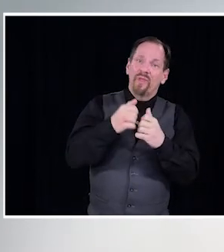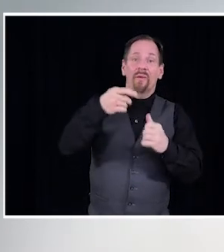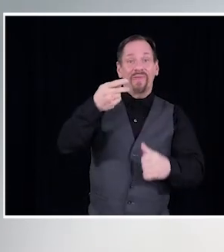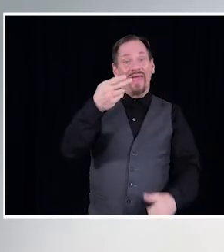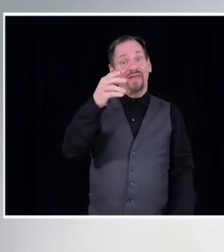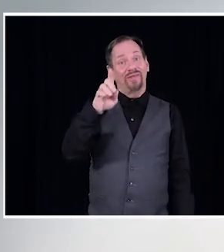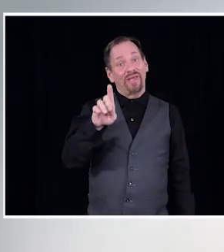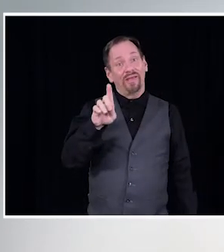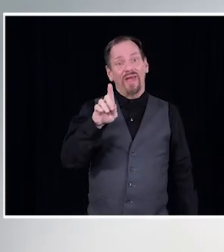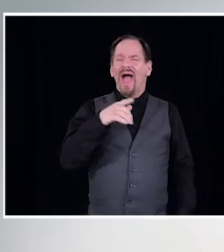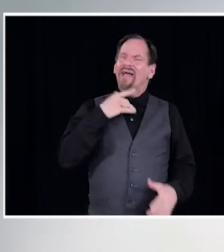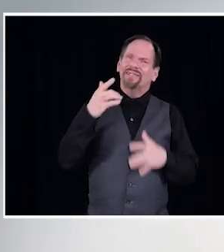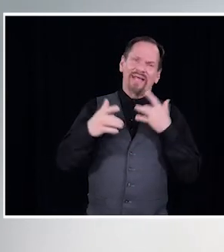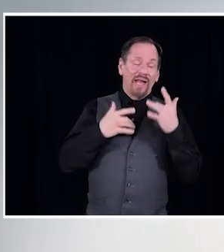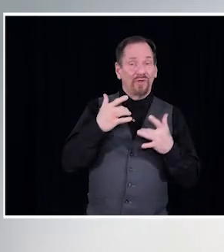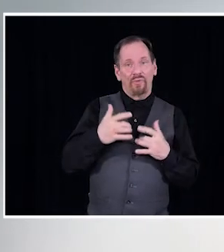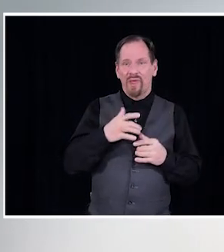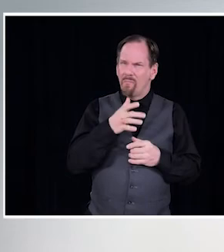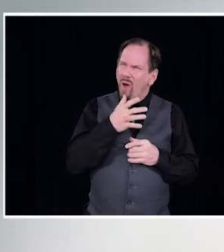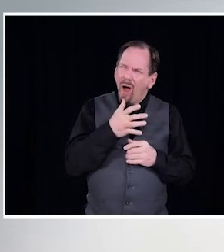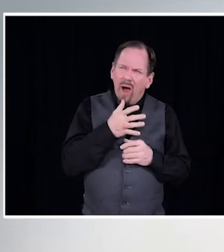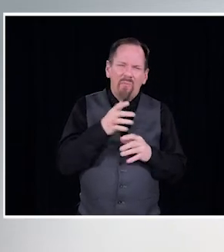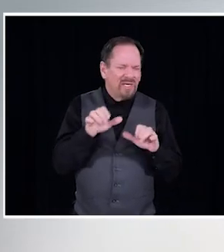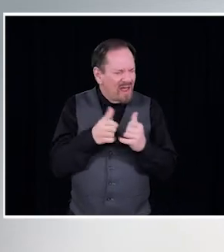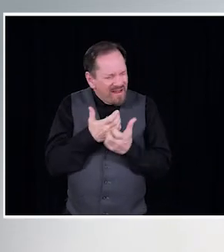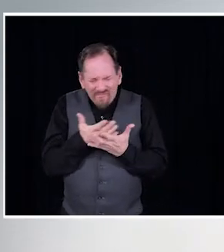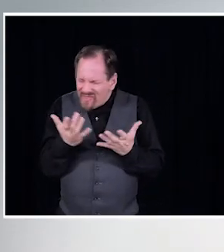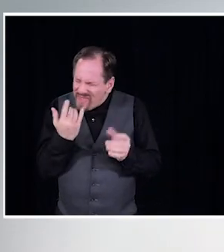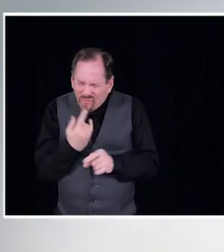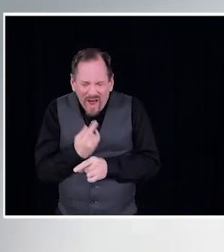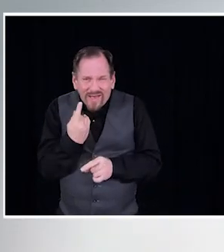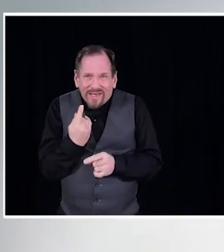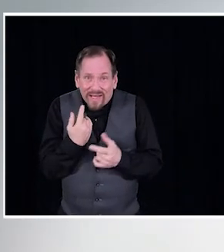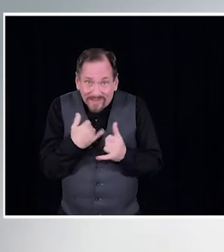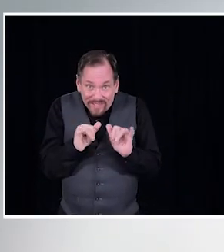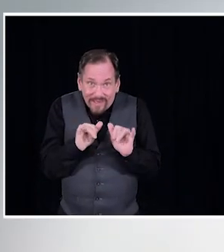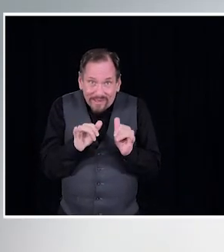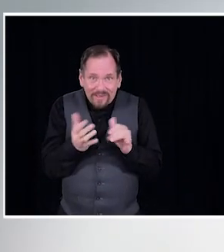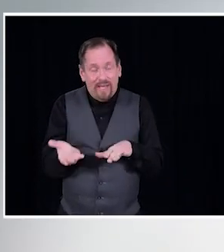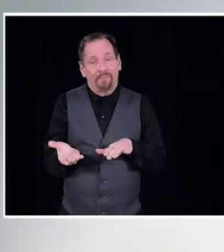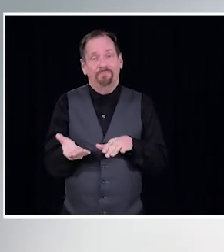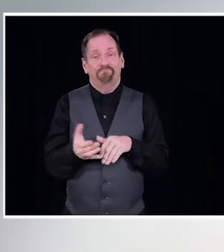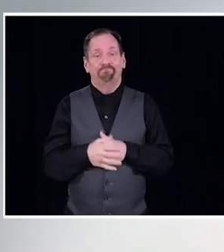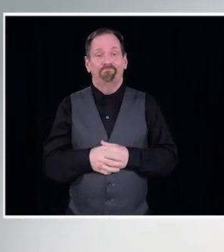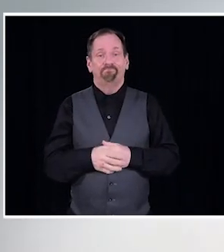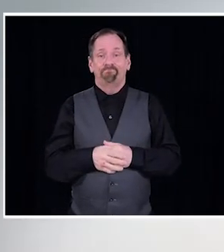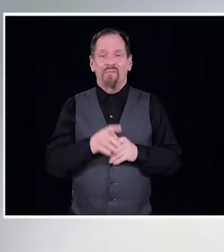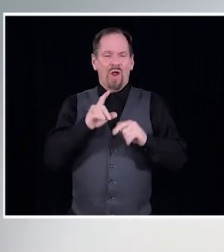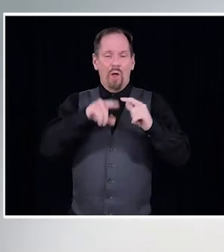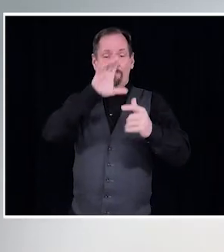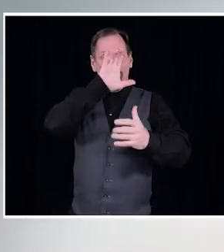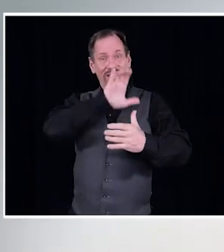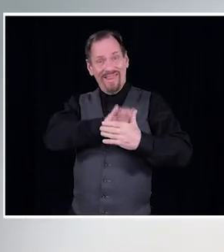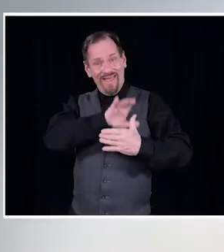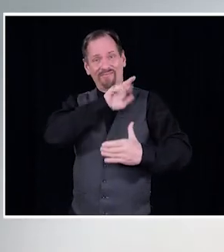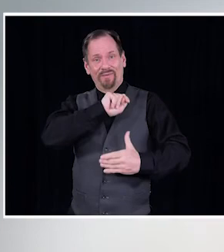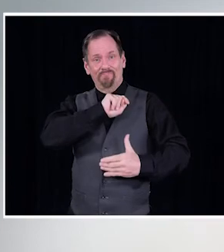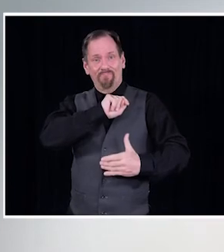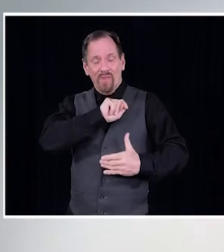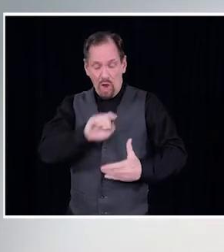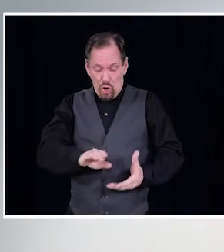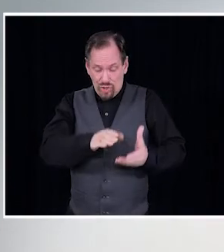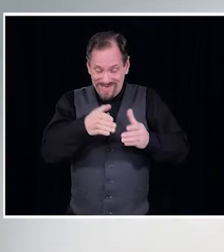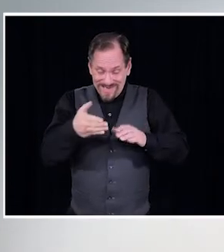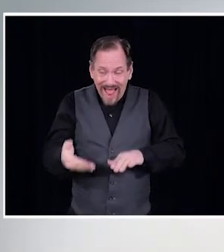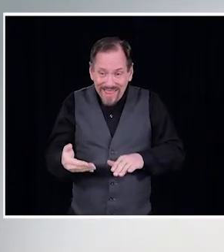She was excited to be a mom. She had done everything right, and we still lost her. I couldn't believe it. Her death